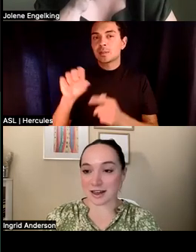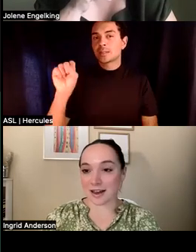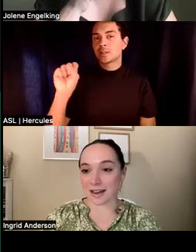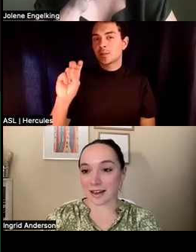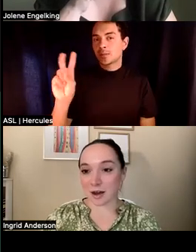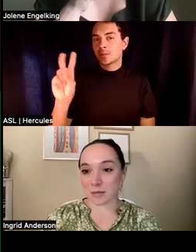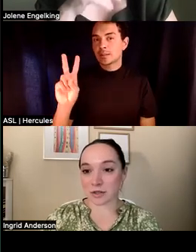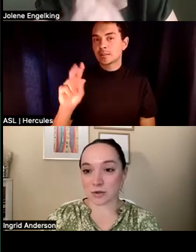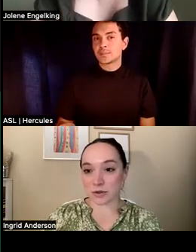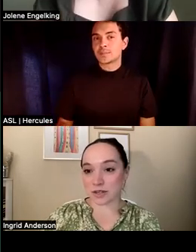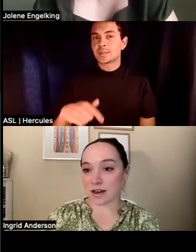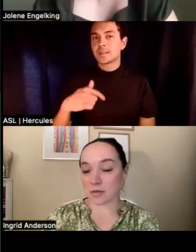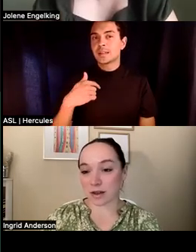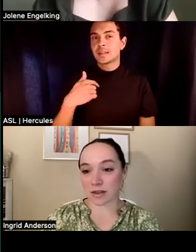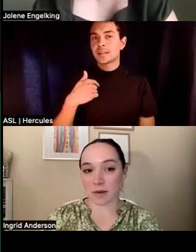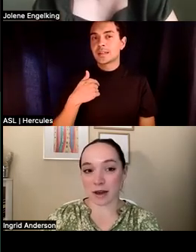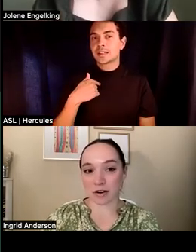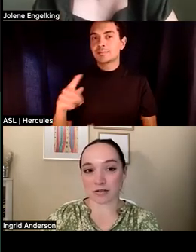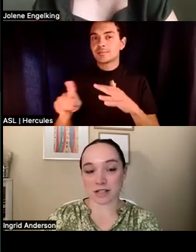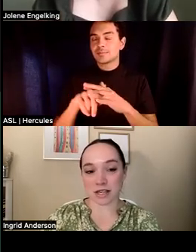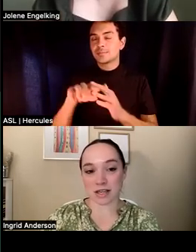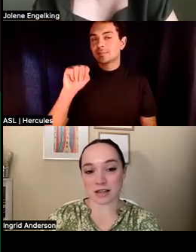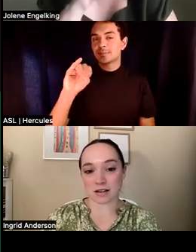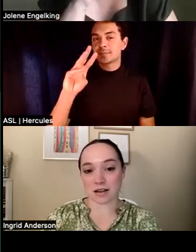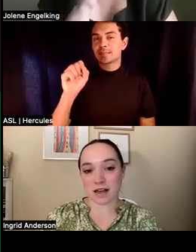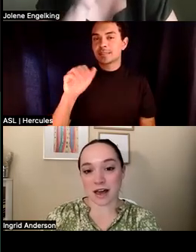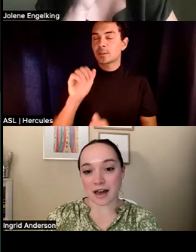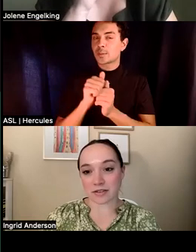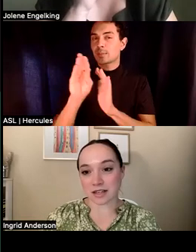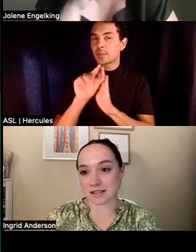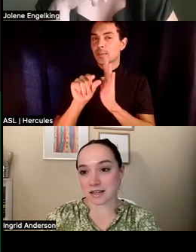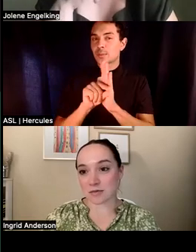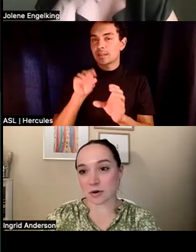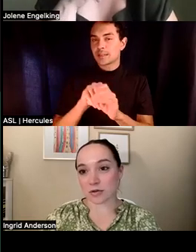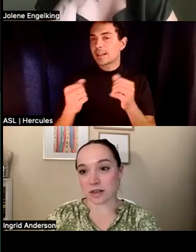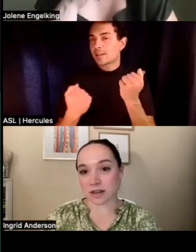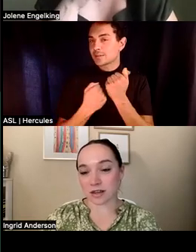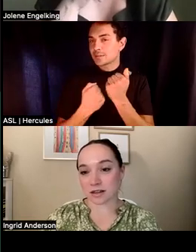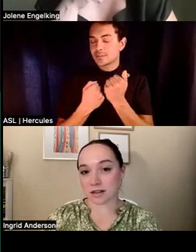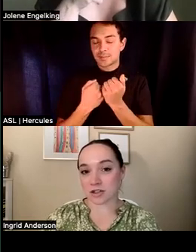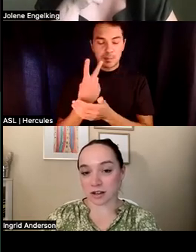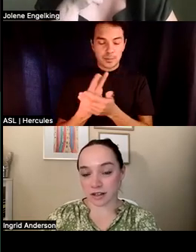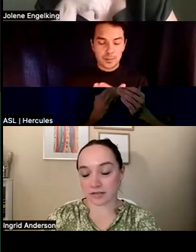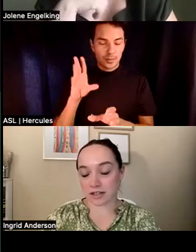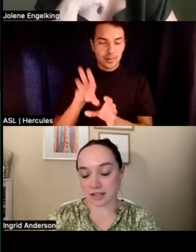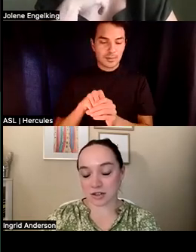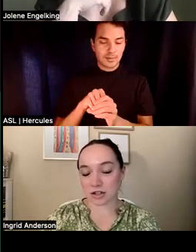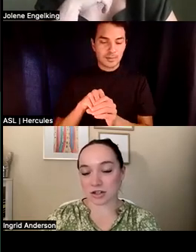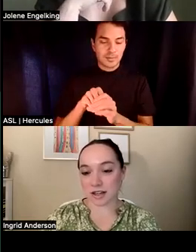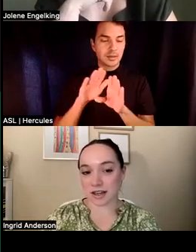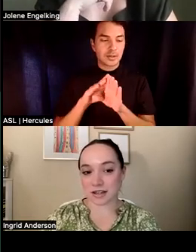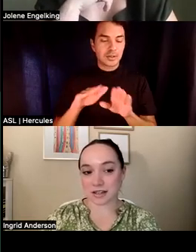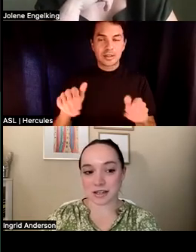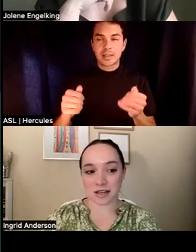violence. I come to MIWSAC with a background in advocacy, both in child advocacy